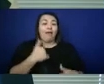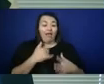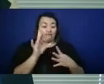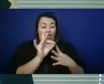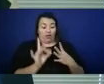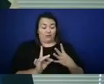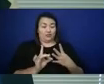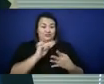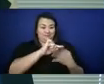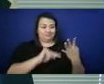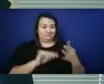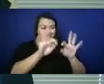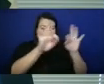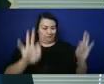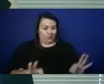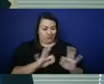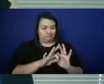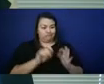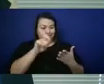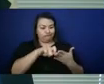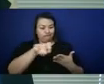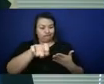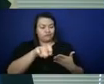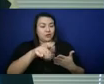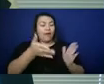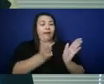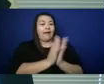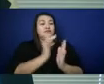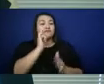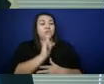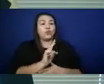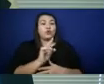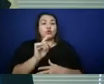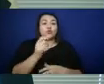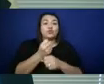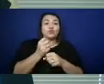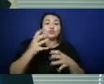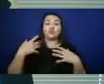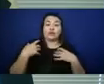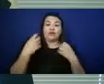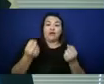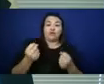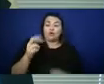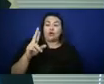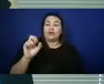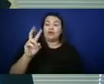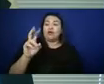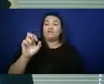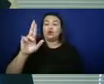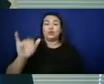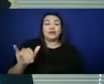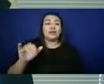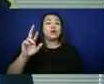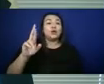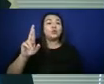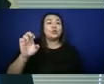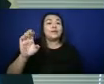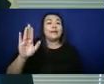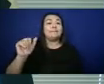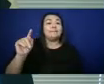qualifications. So here's what we have been told by the IRS. When you file your 2020